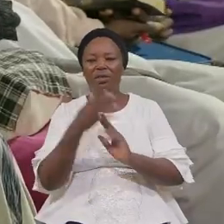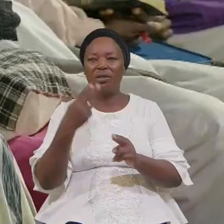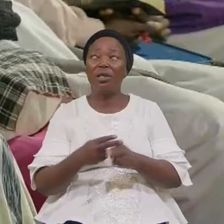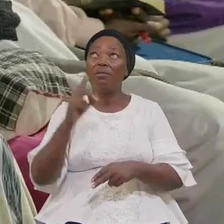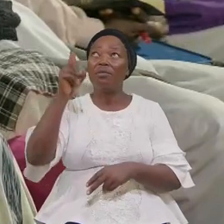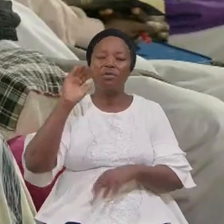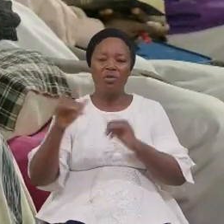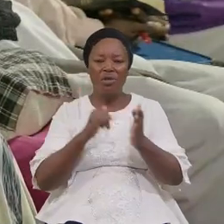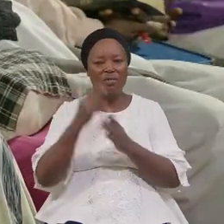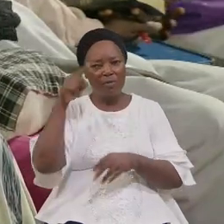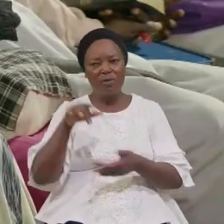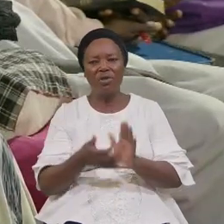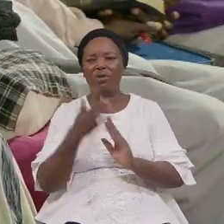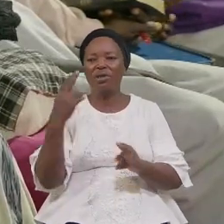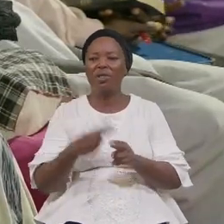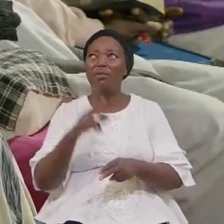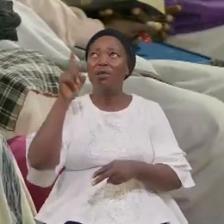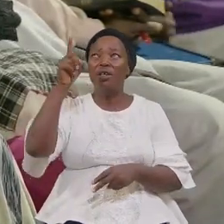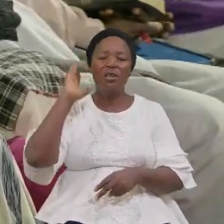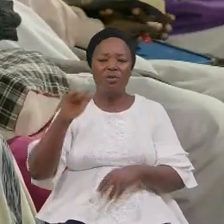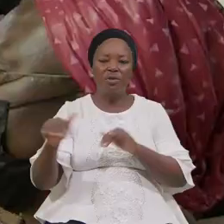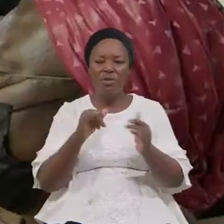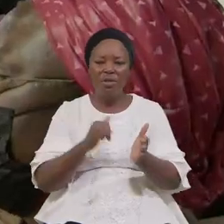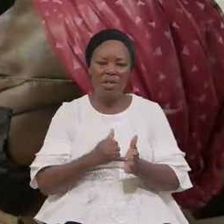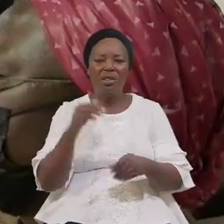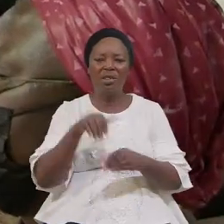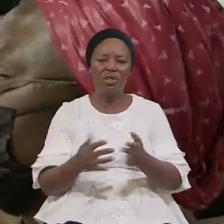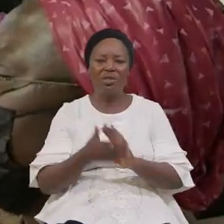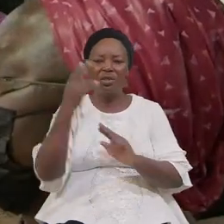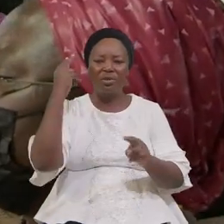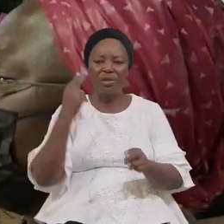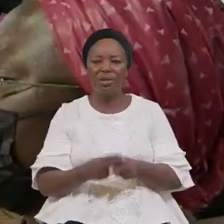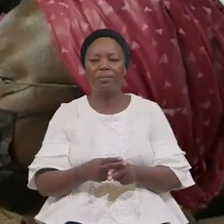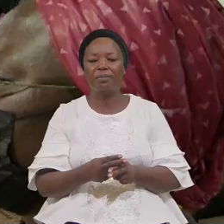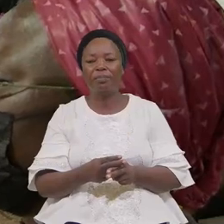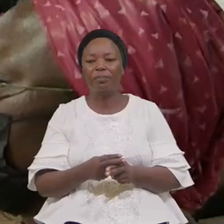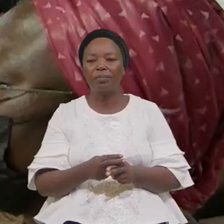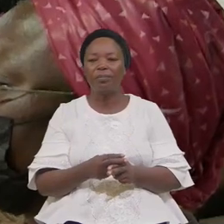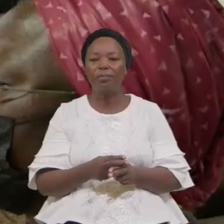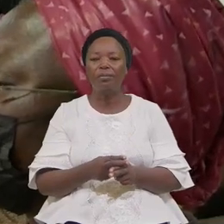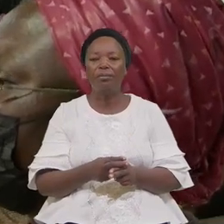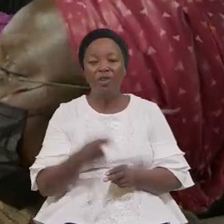it. I said he will do it. For who?